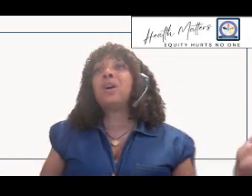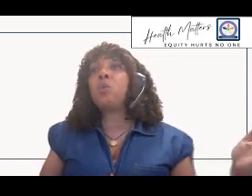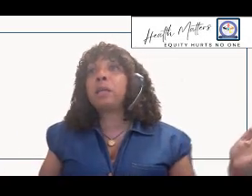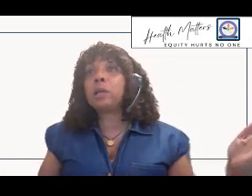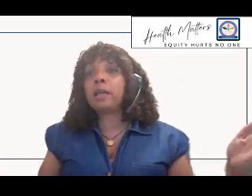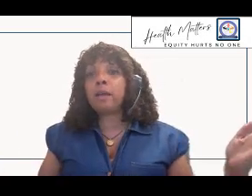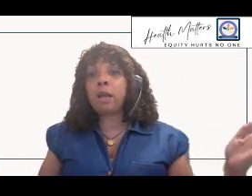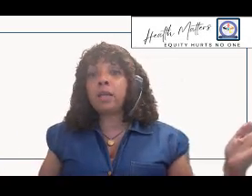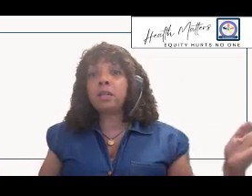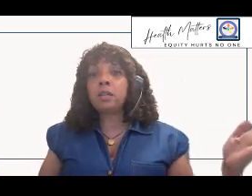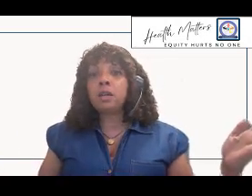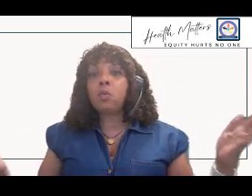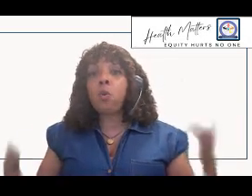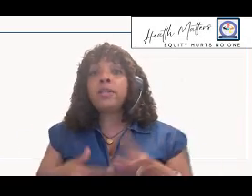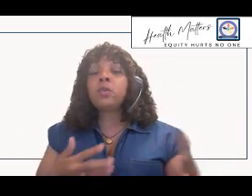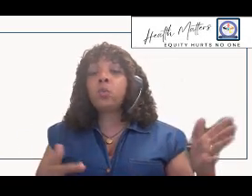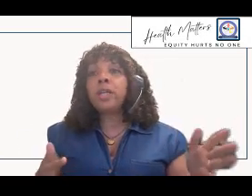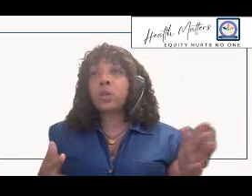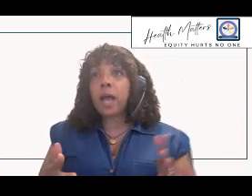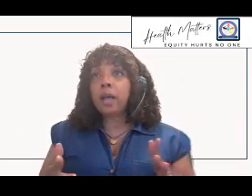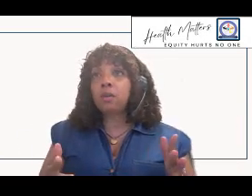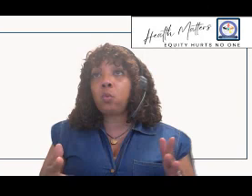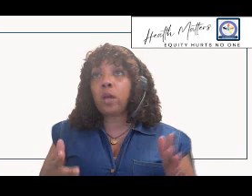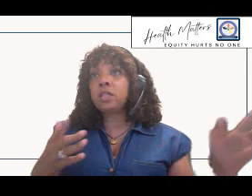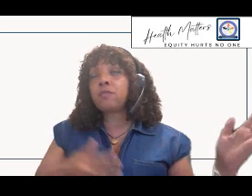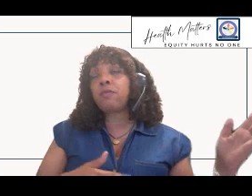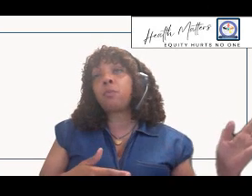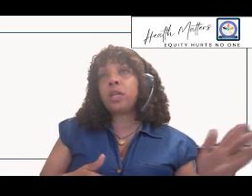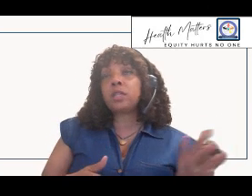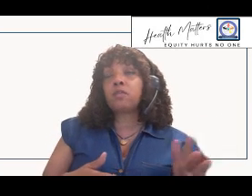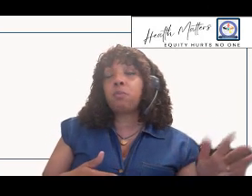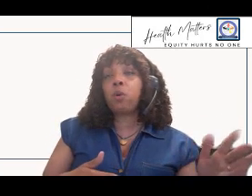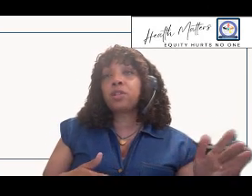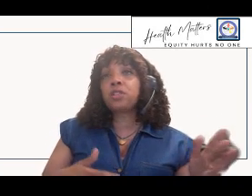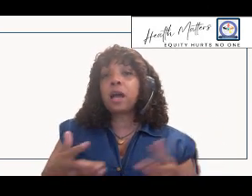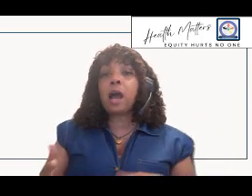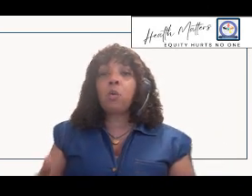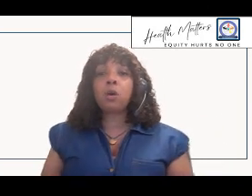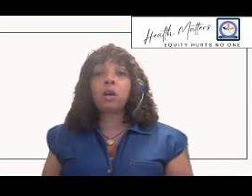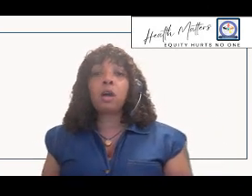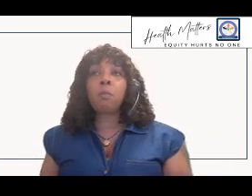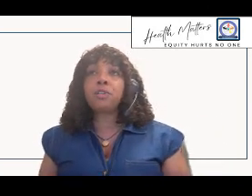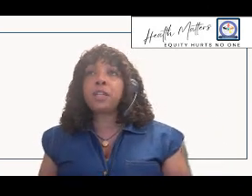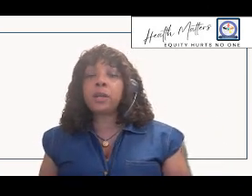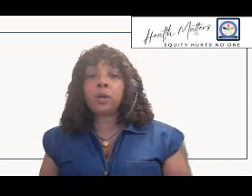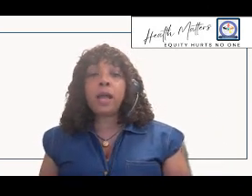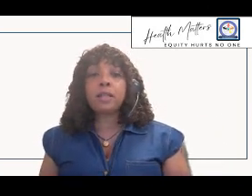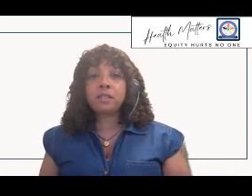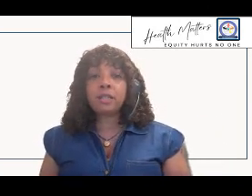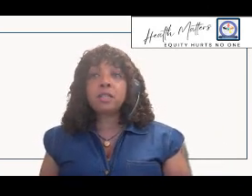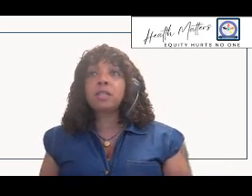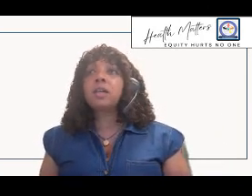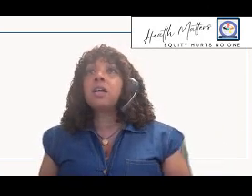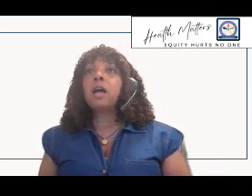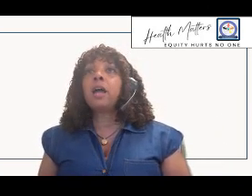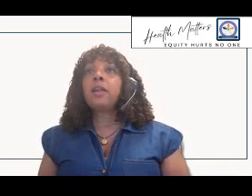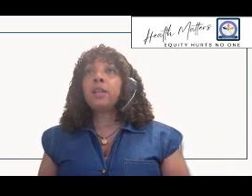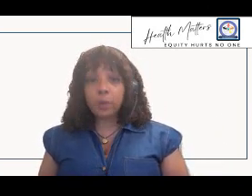what did NOMHE look at, right? What did we track? What is of importance to our particular